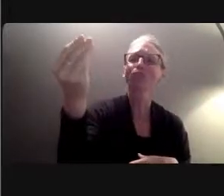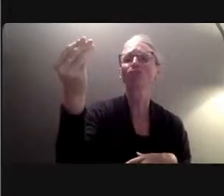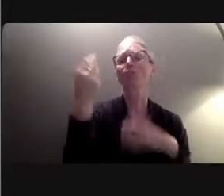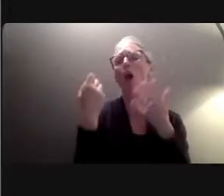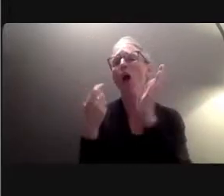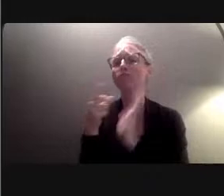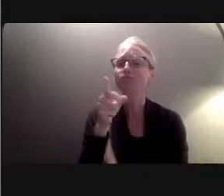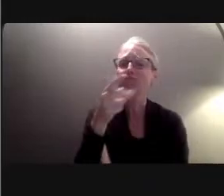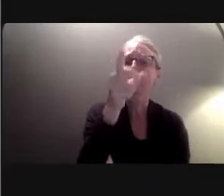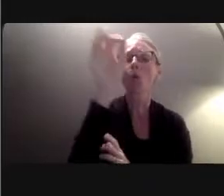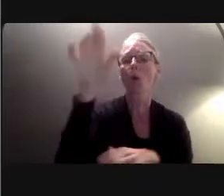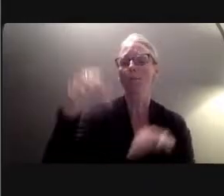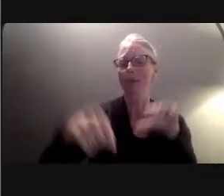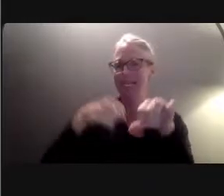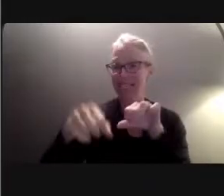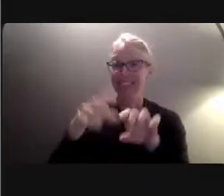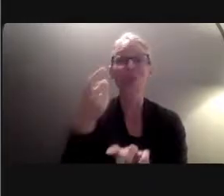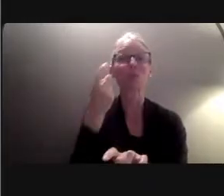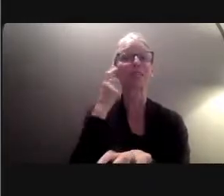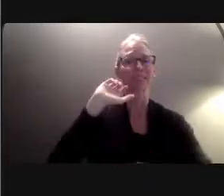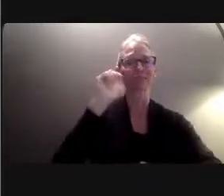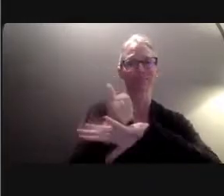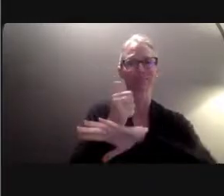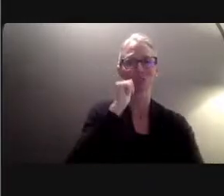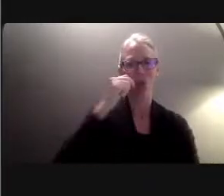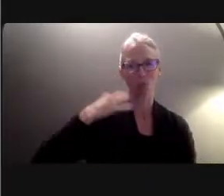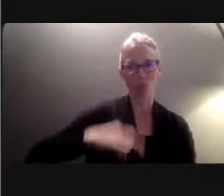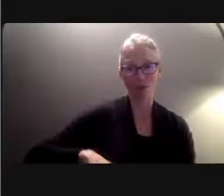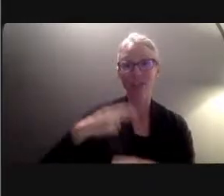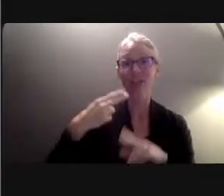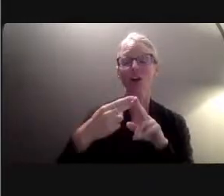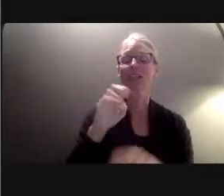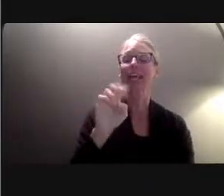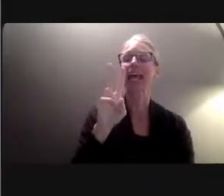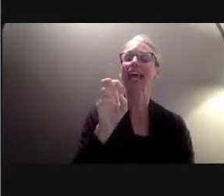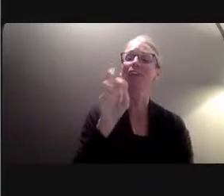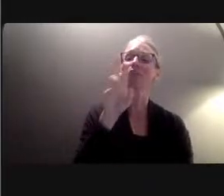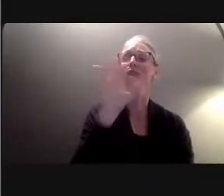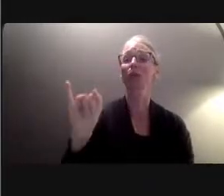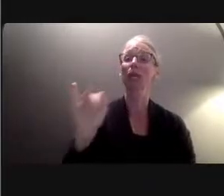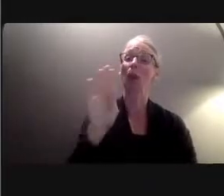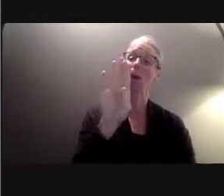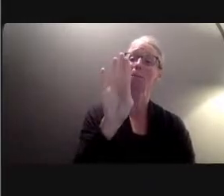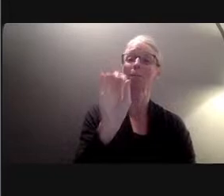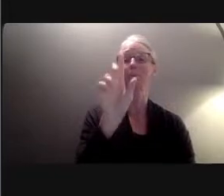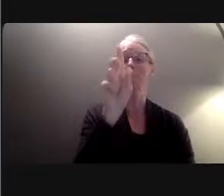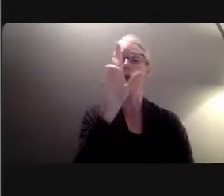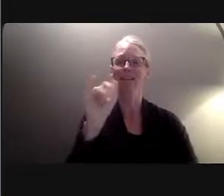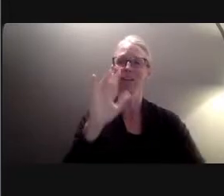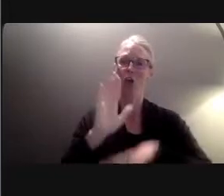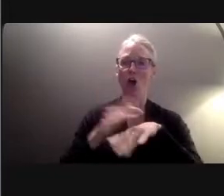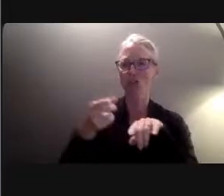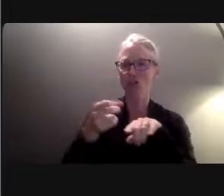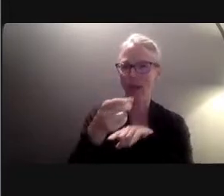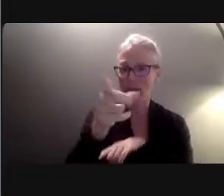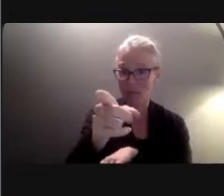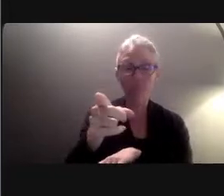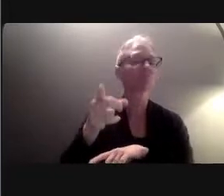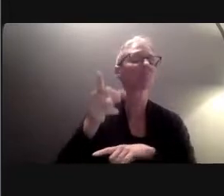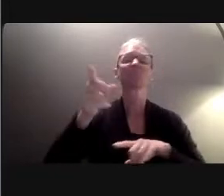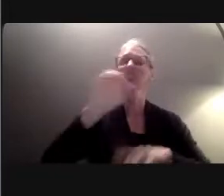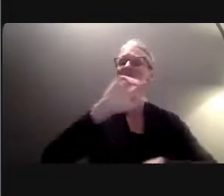nonprofit called Everybody on Trails to help create a community of people with and without disabilities who love getting out on